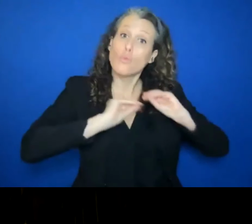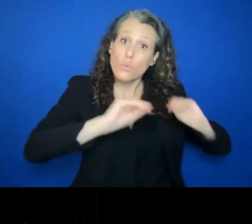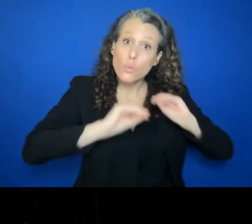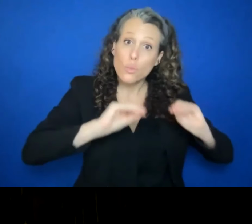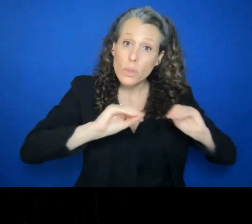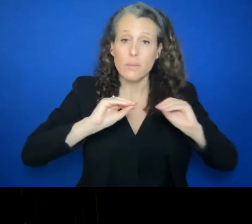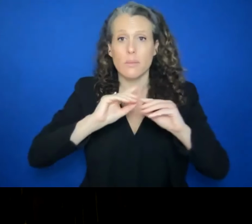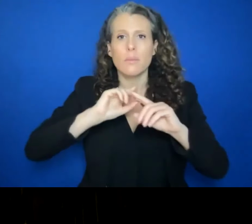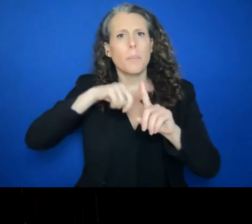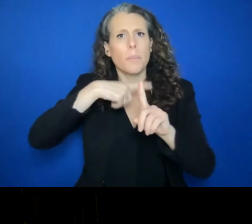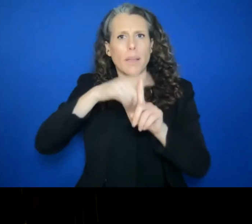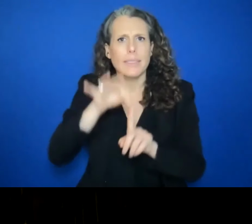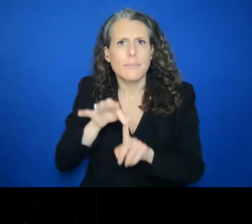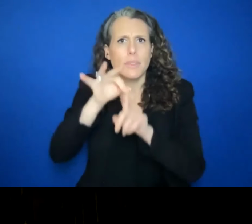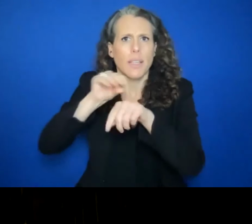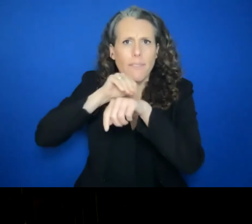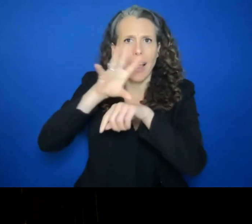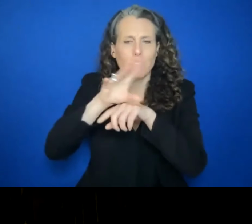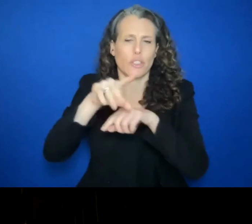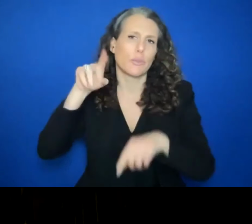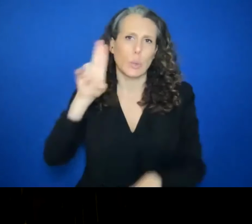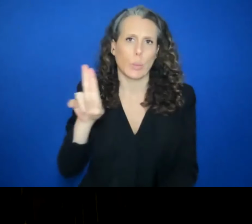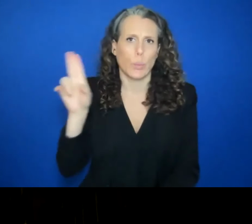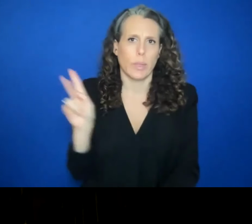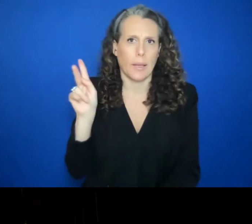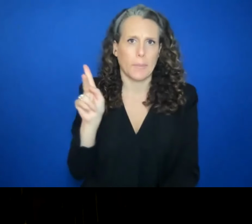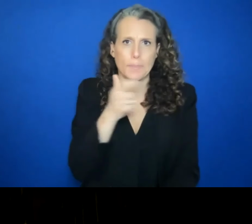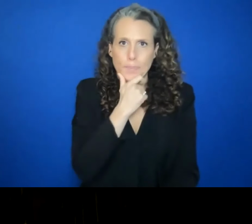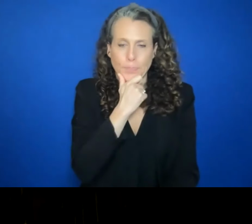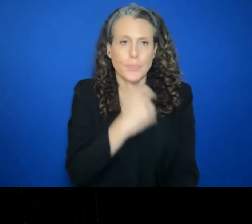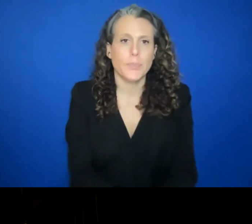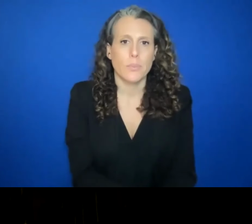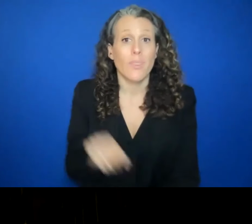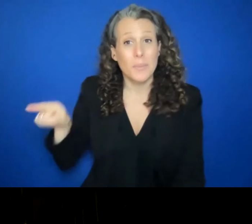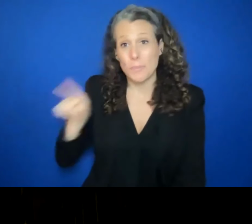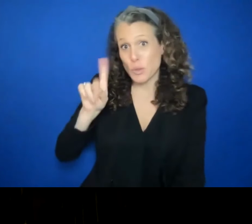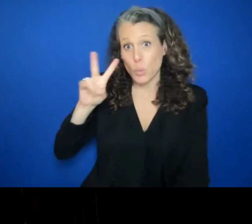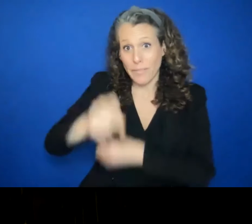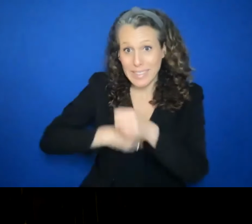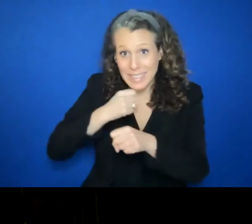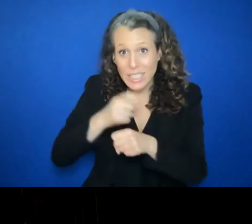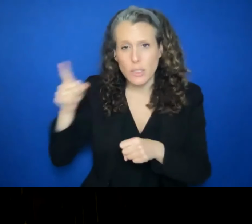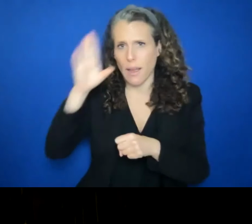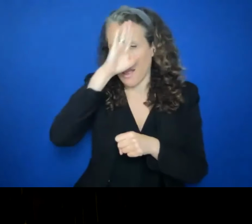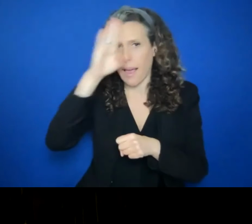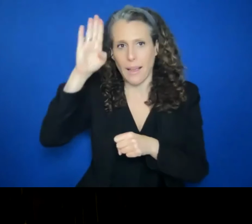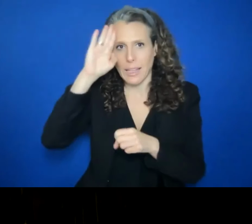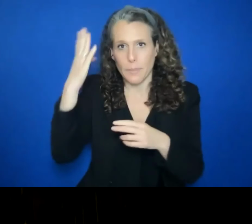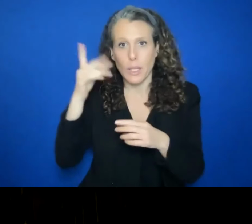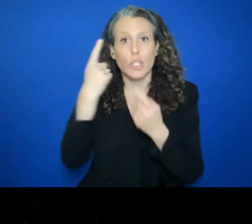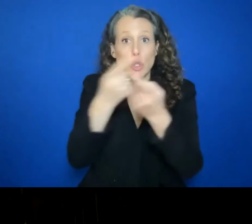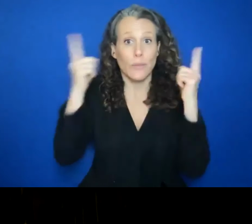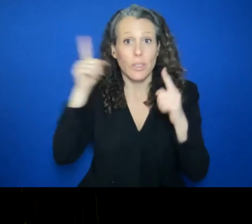specialist advisor in the UK. He has spent 12 years as an academic at the universities of